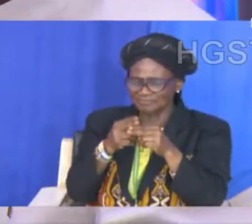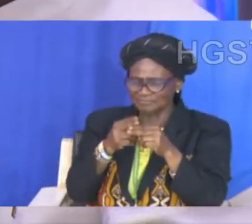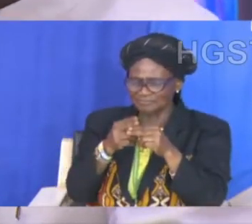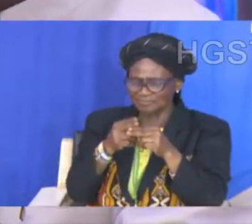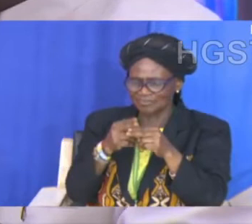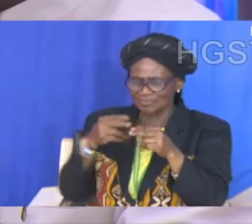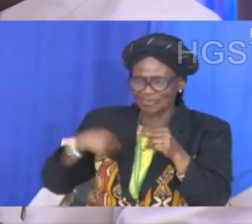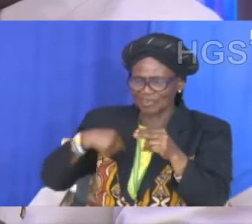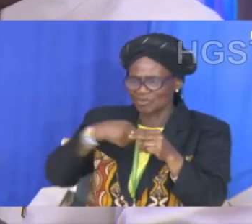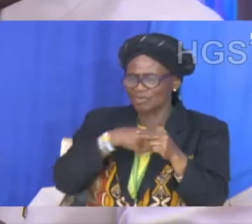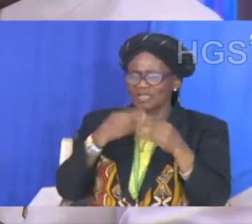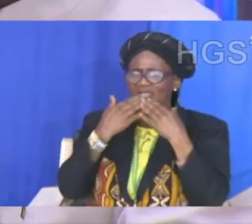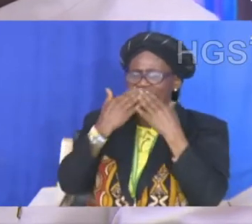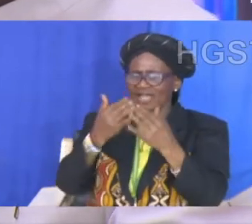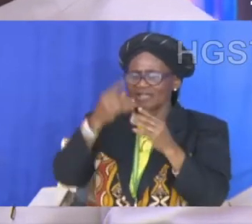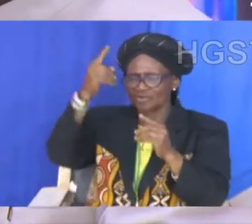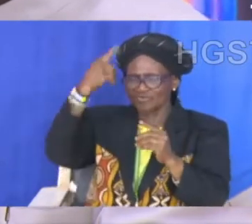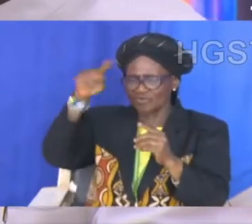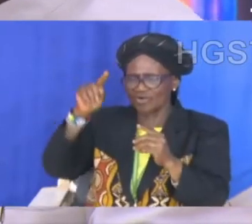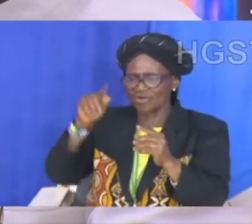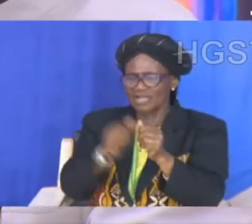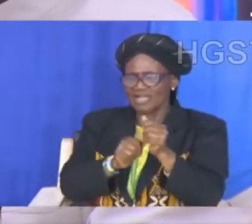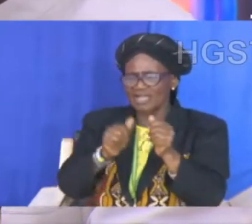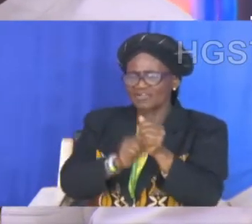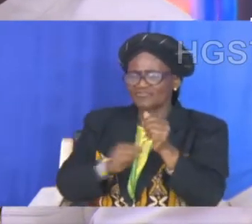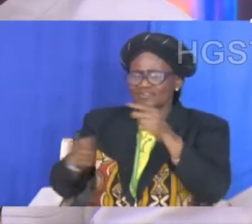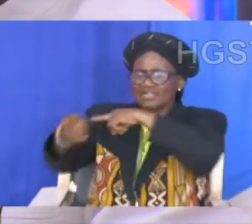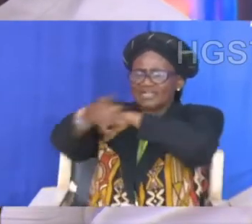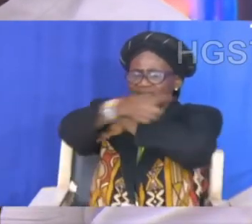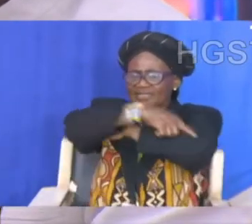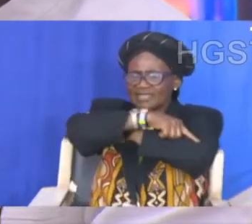We thank you for every day of January